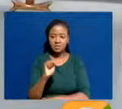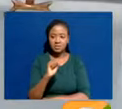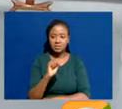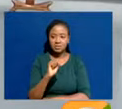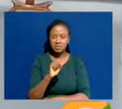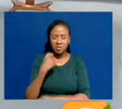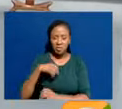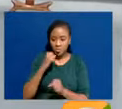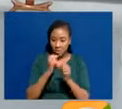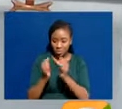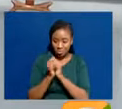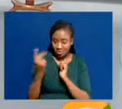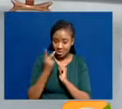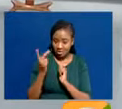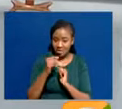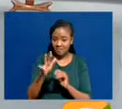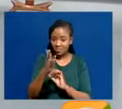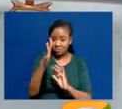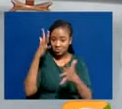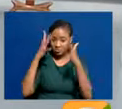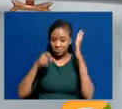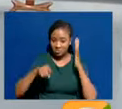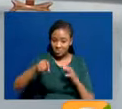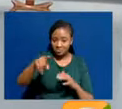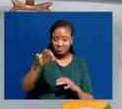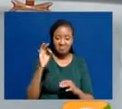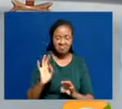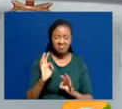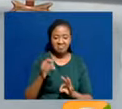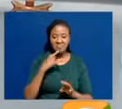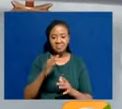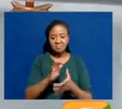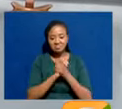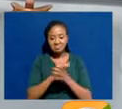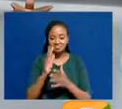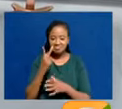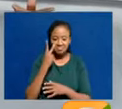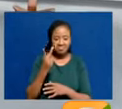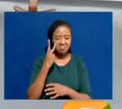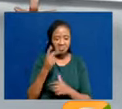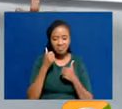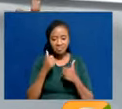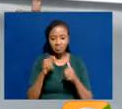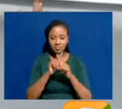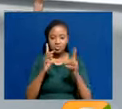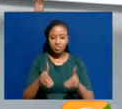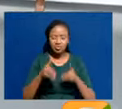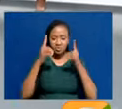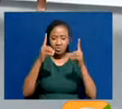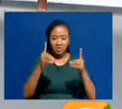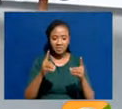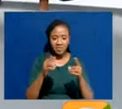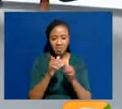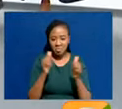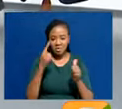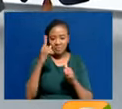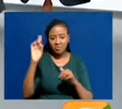tree planting. Yes, they have seedlings and all that. Yeah, he says, pass my regards. He's a visionary and passionate in delivering for